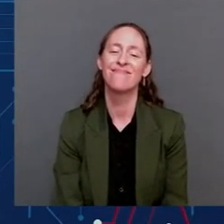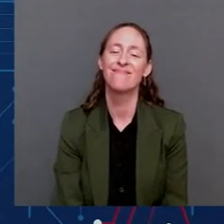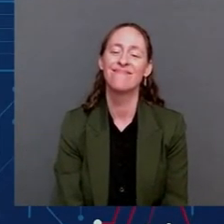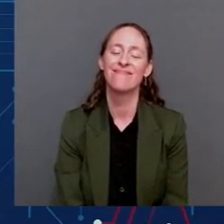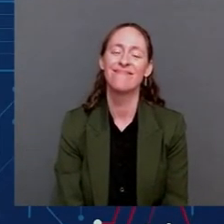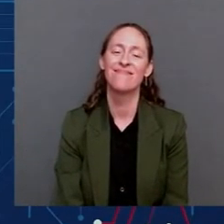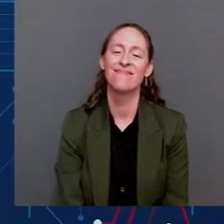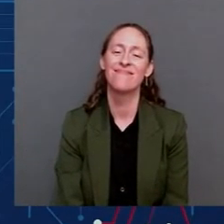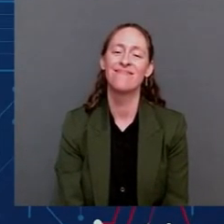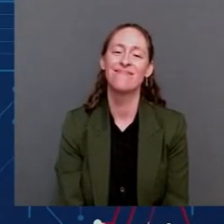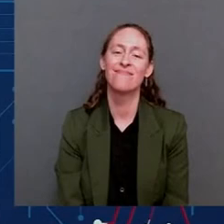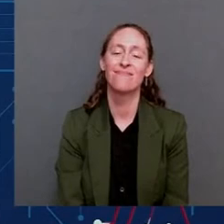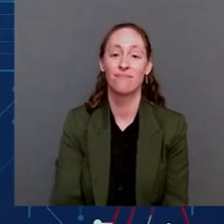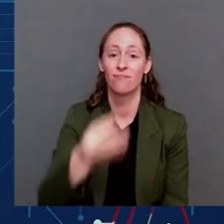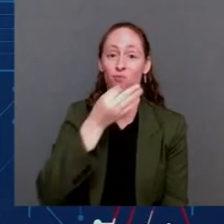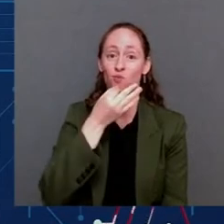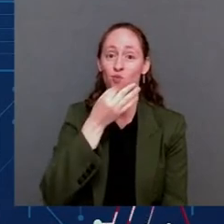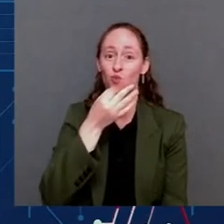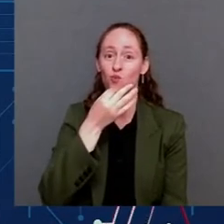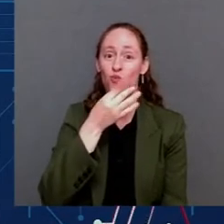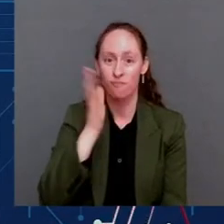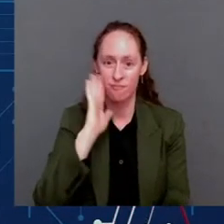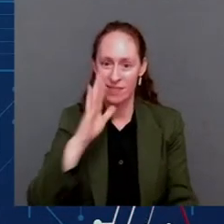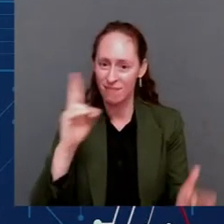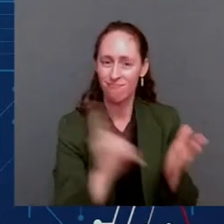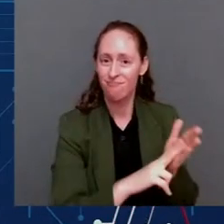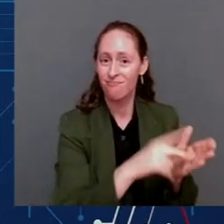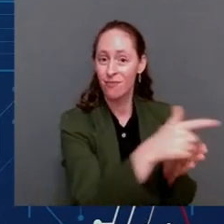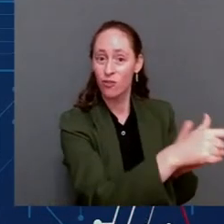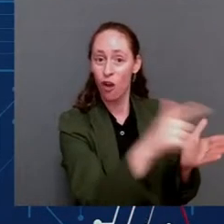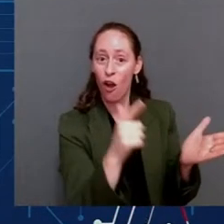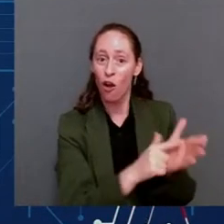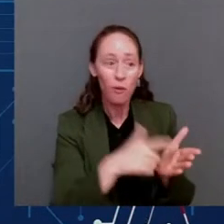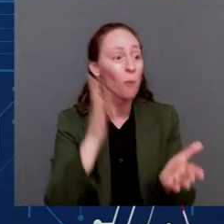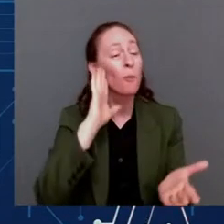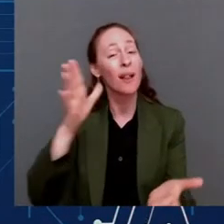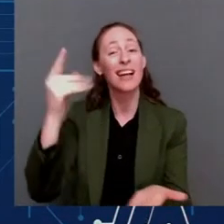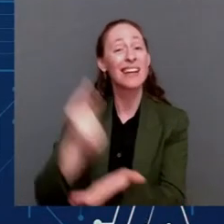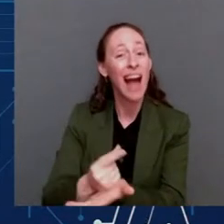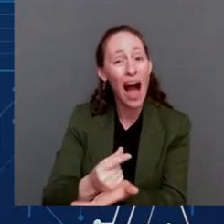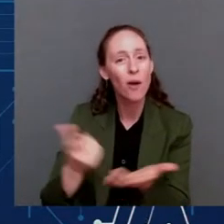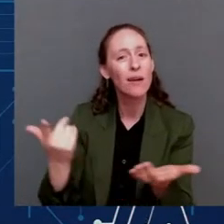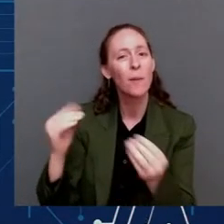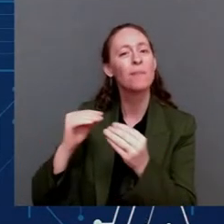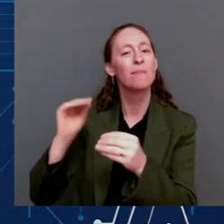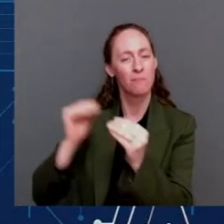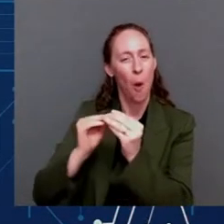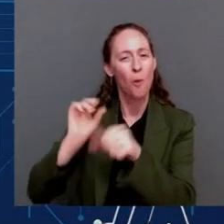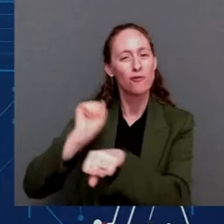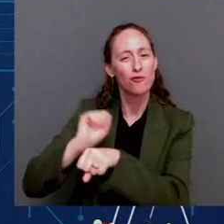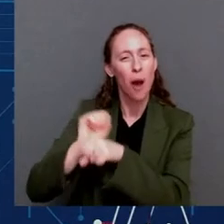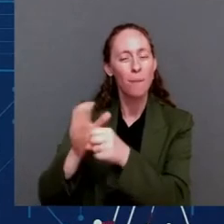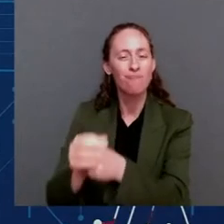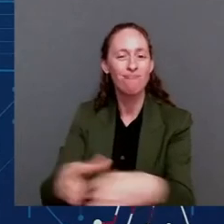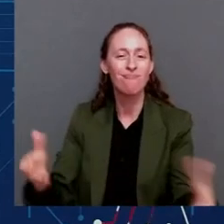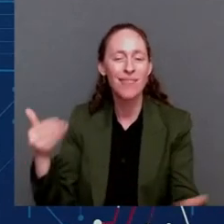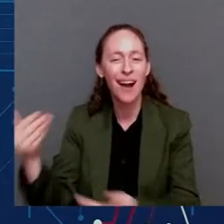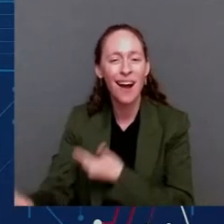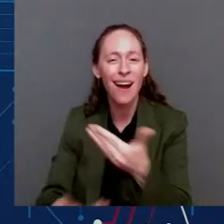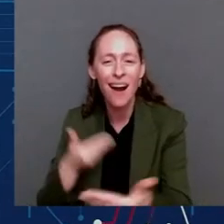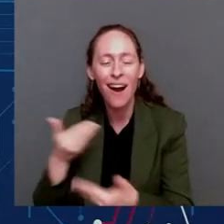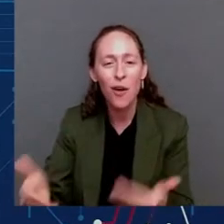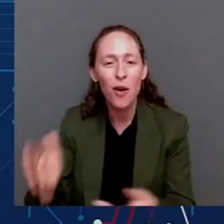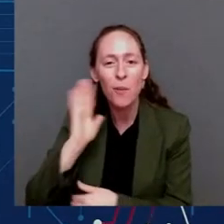in the United States. It's going to hold down price increases on manufactured goods. And bottom line, this is about